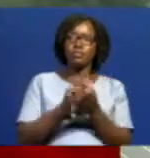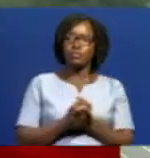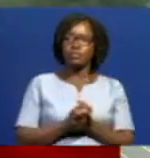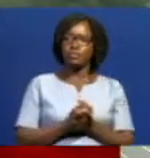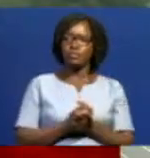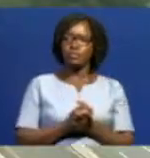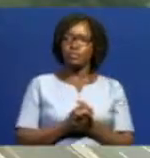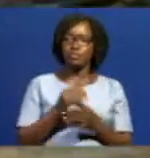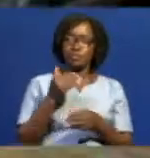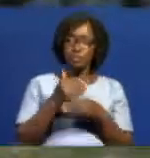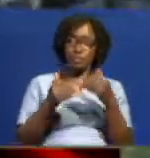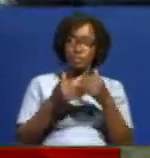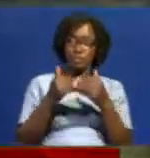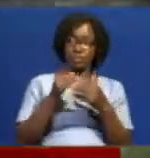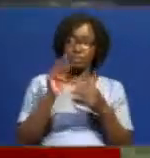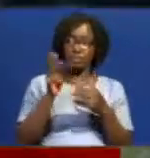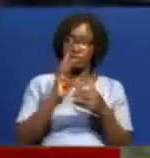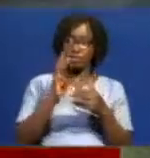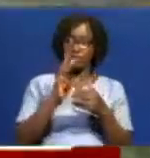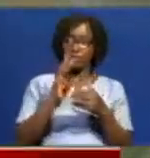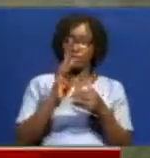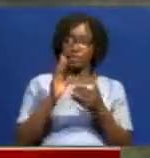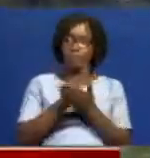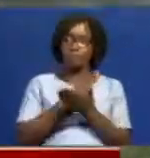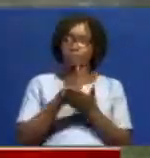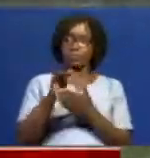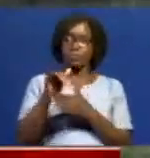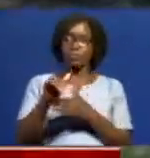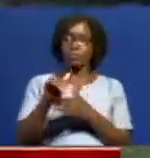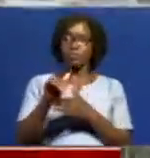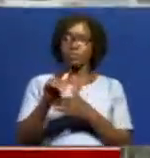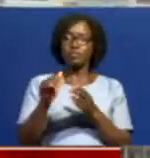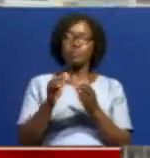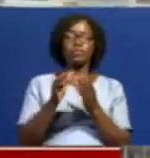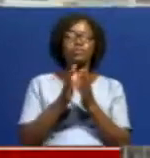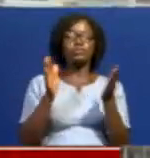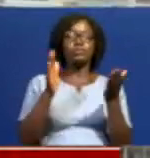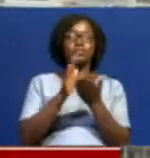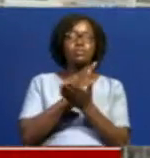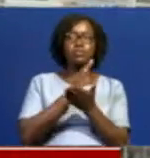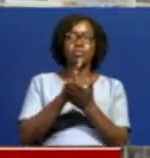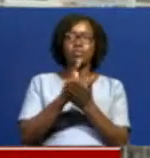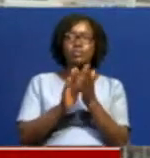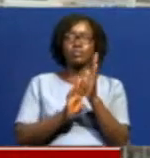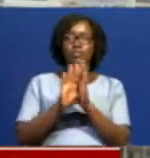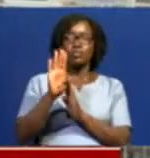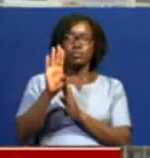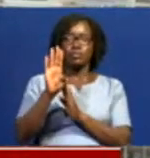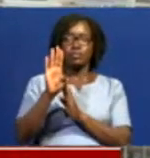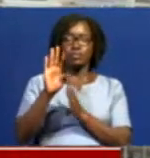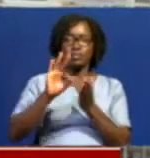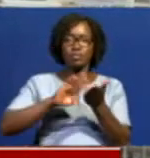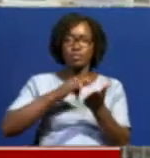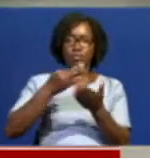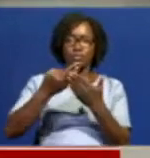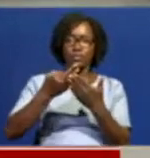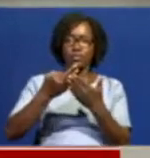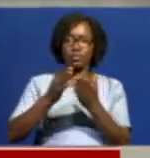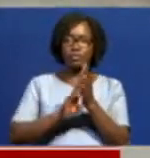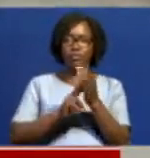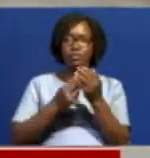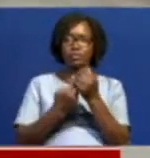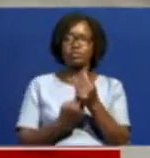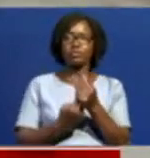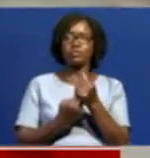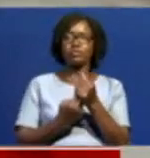Health, infrastructure and water are among the sectors that get the lion's share of development partner funding, with four development